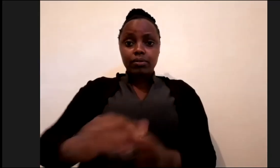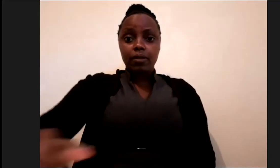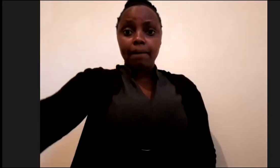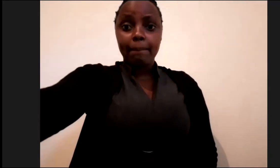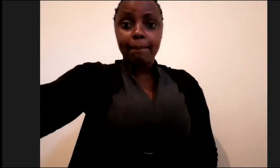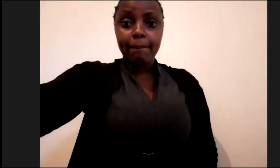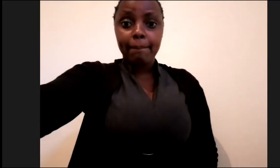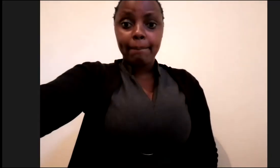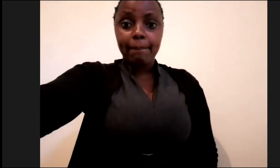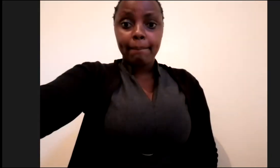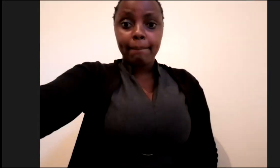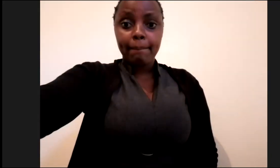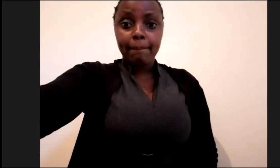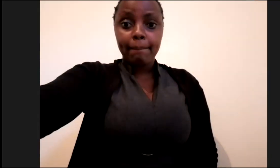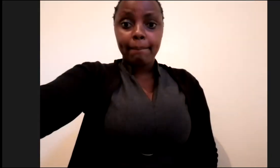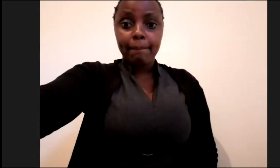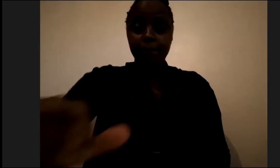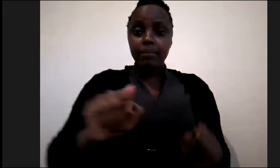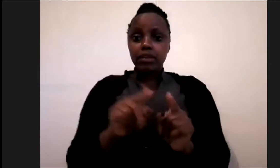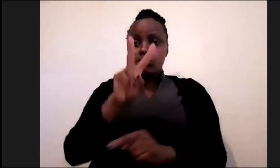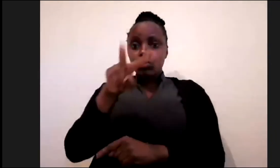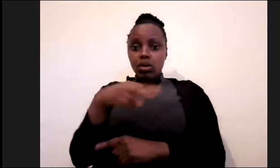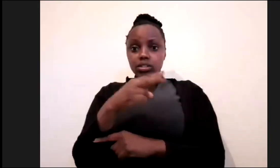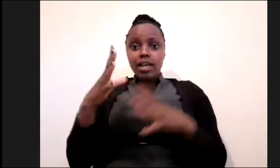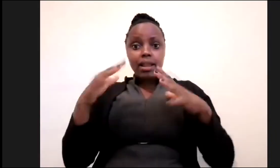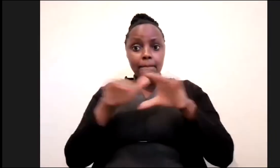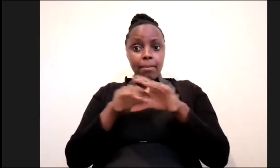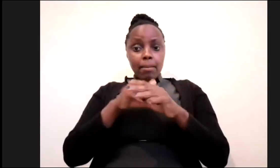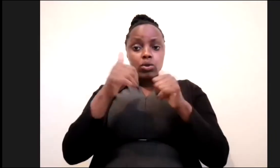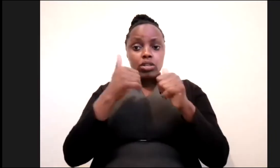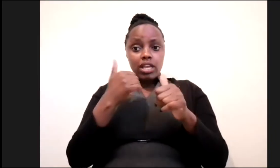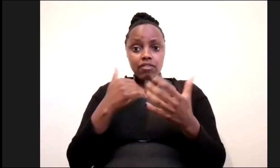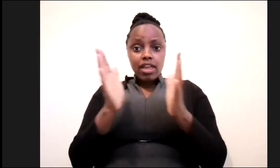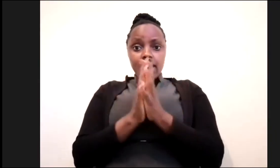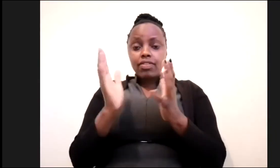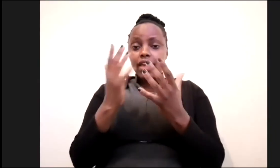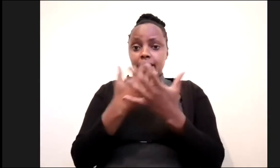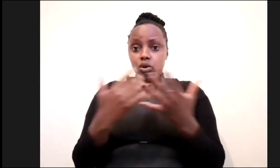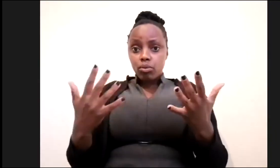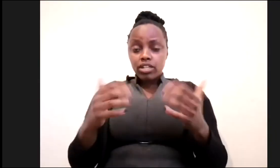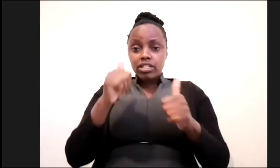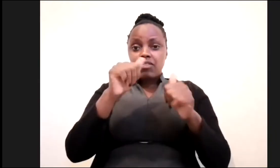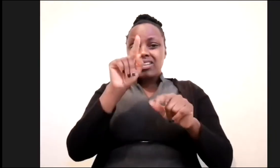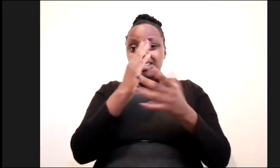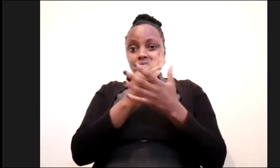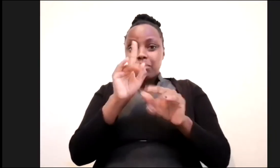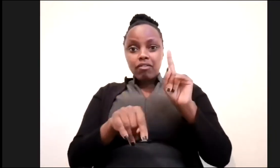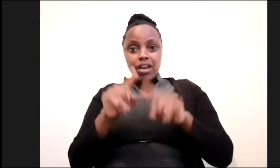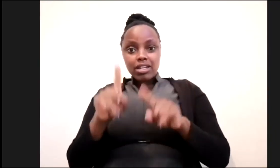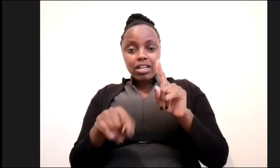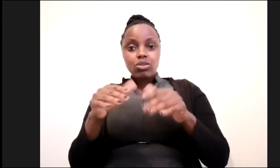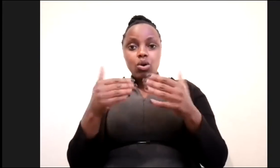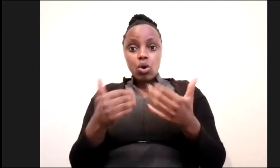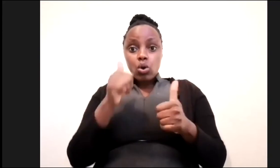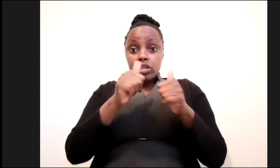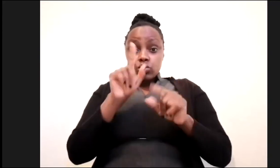which is 2,000 members. In some maybe commodities or some areas or in some regions,